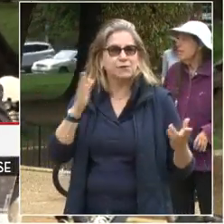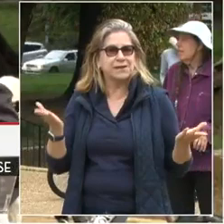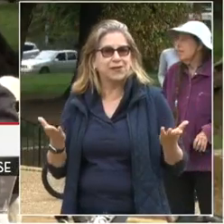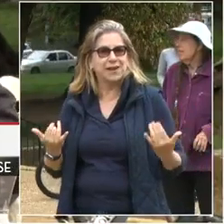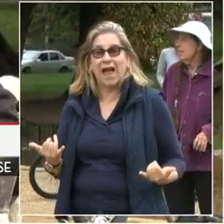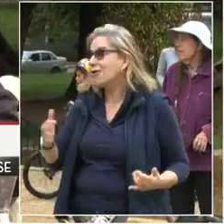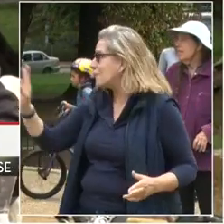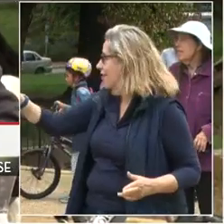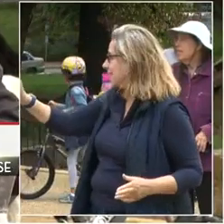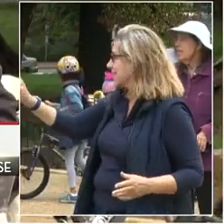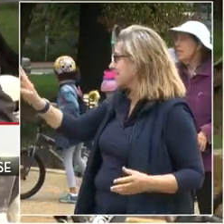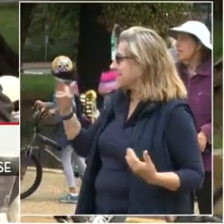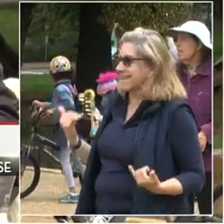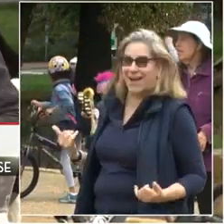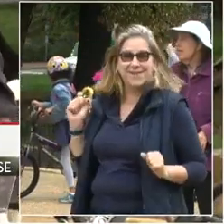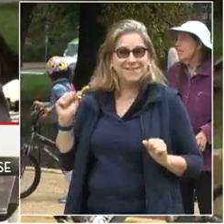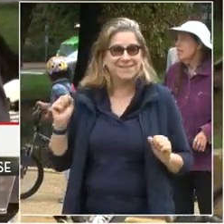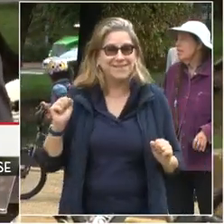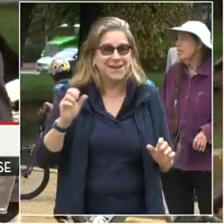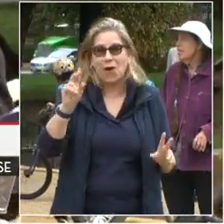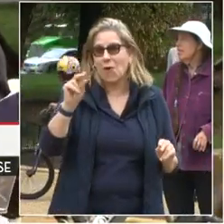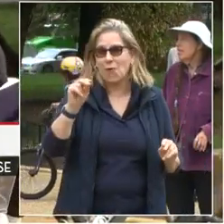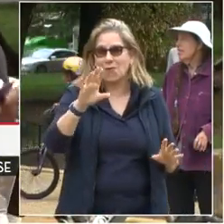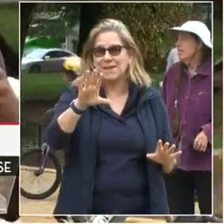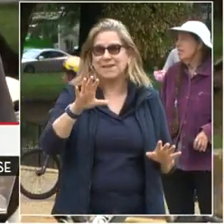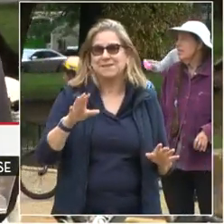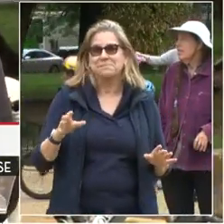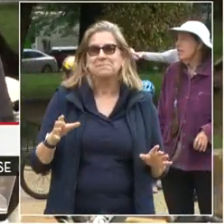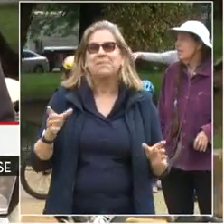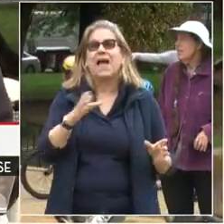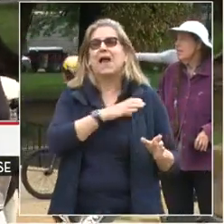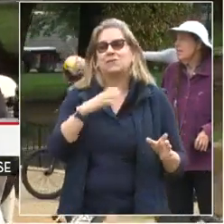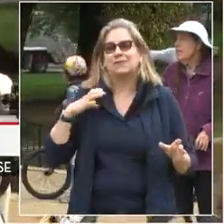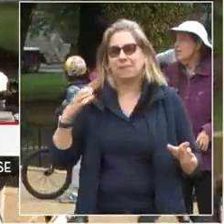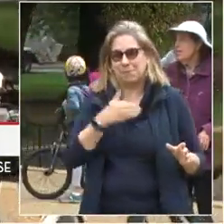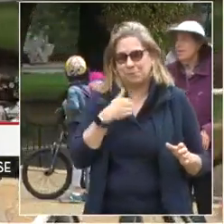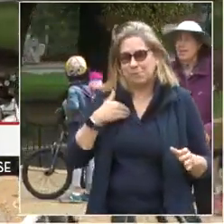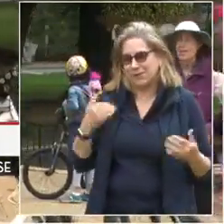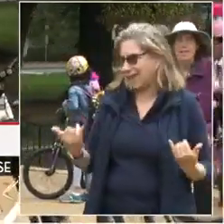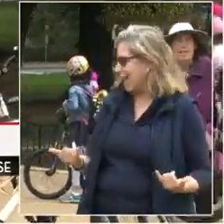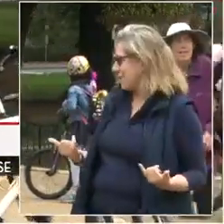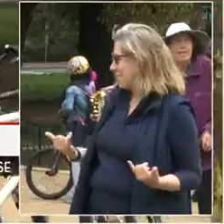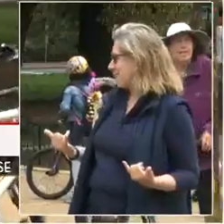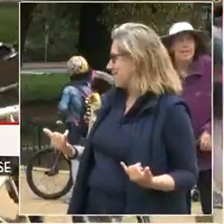the council member, Charles Allen, who will come back with some additional comments. Thank you very much, everyone.